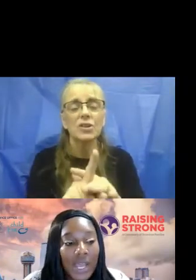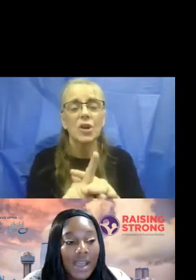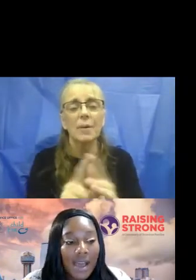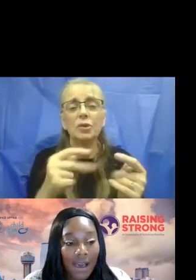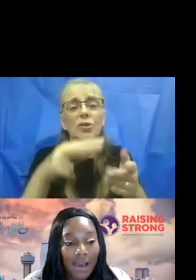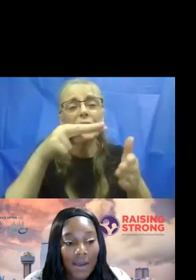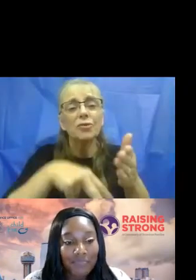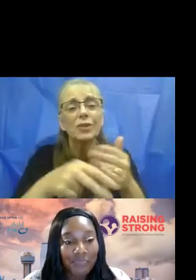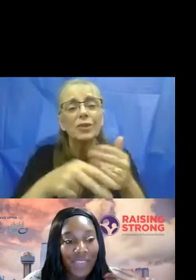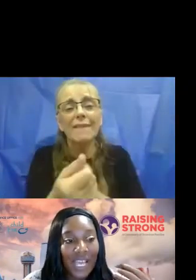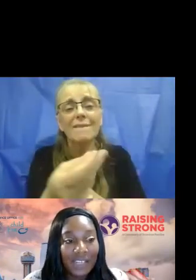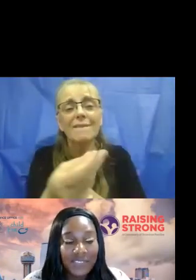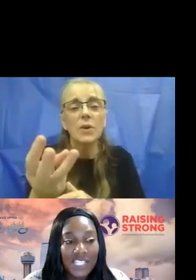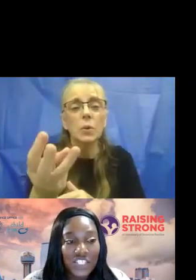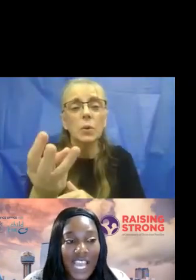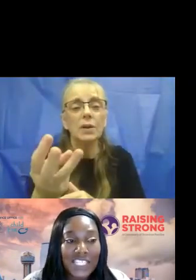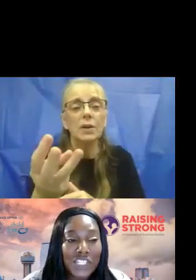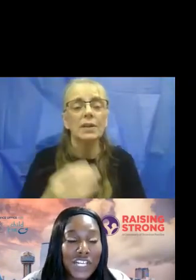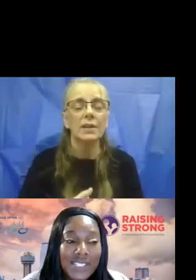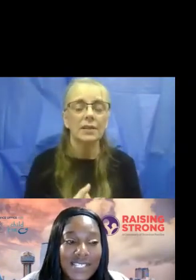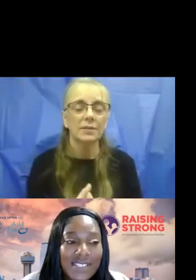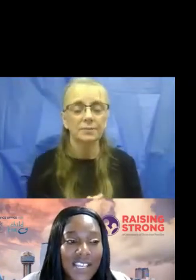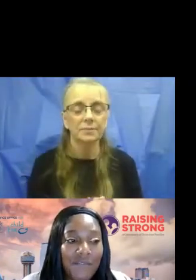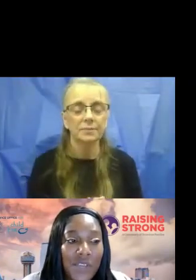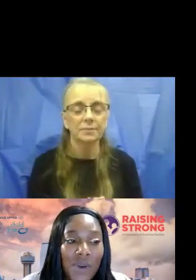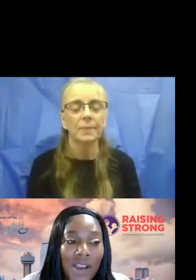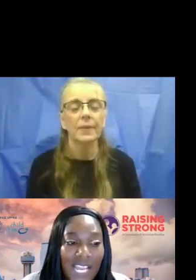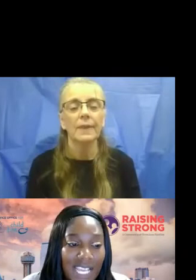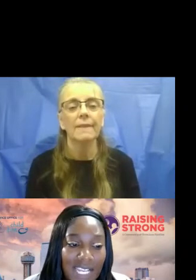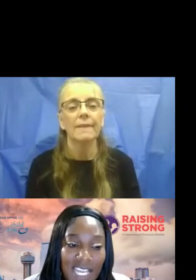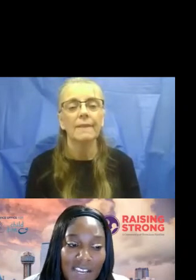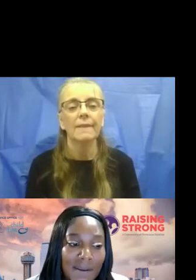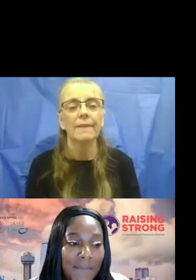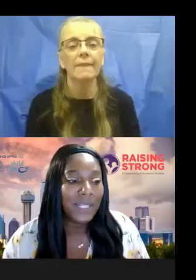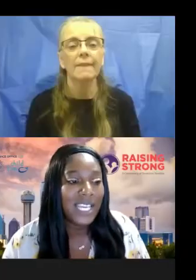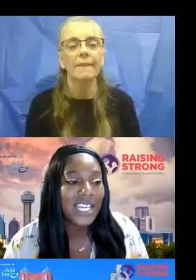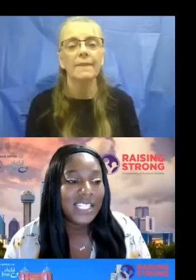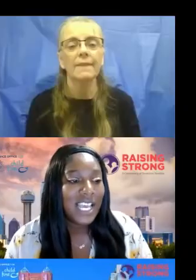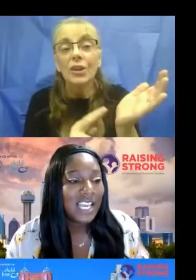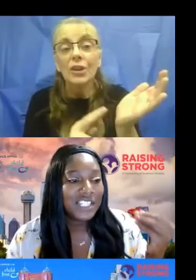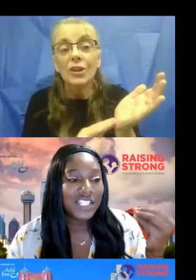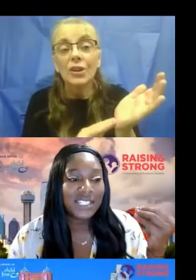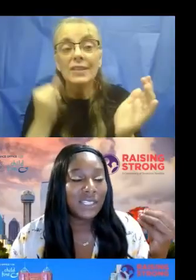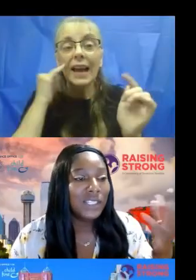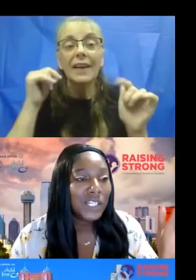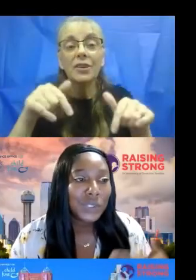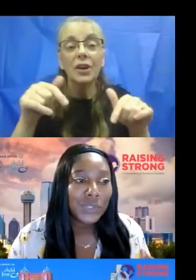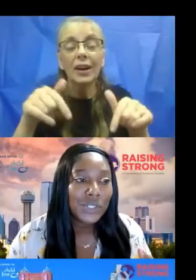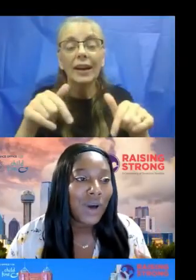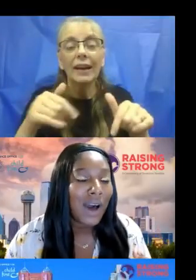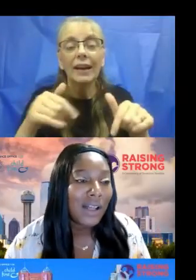few of these chats. Nurses, if you are in here, please just look through all of